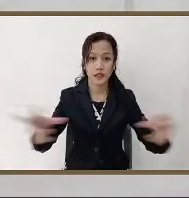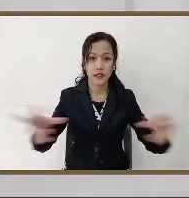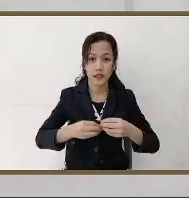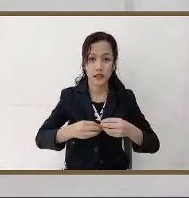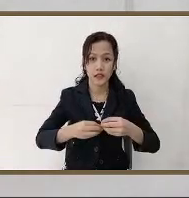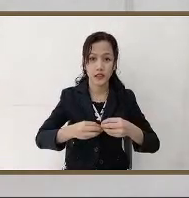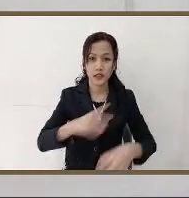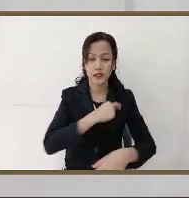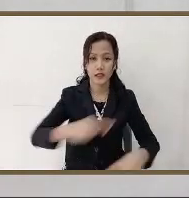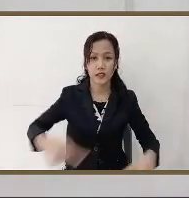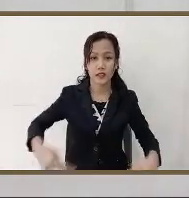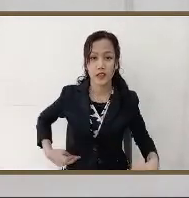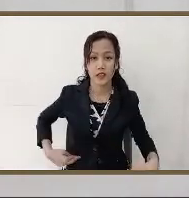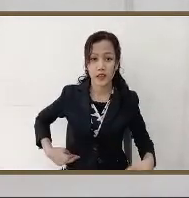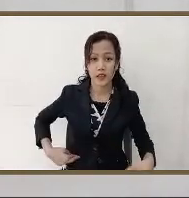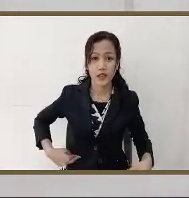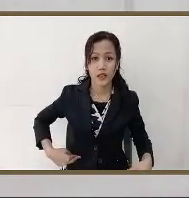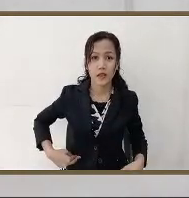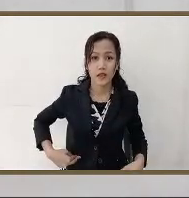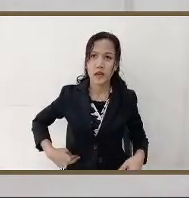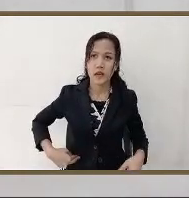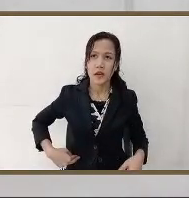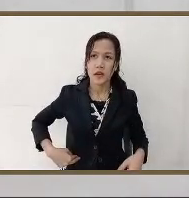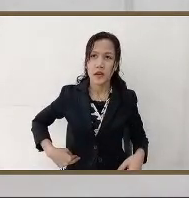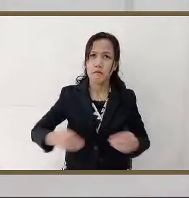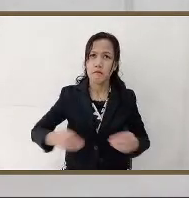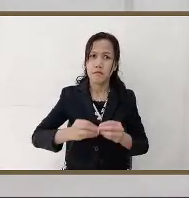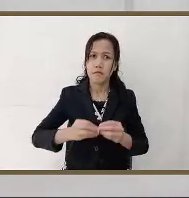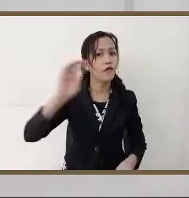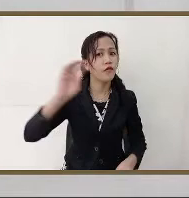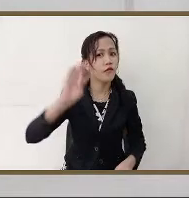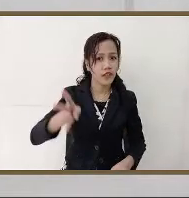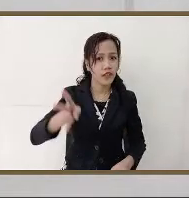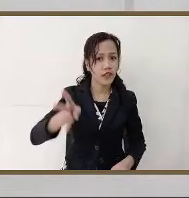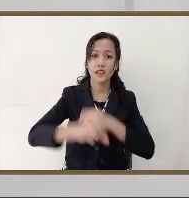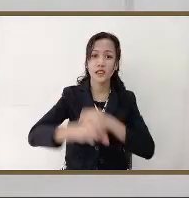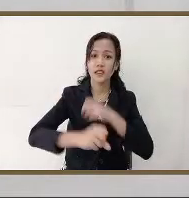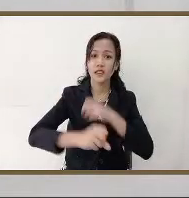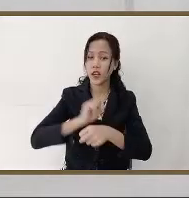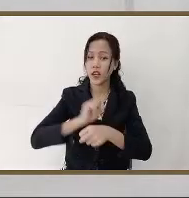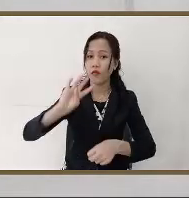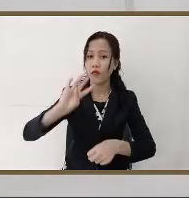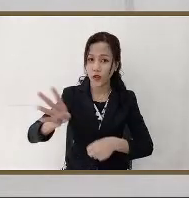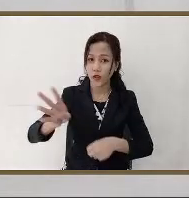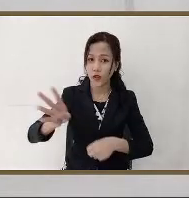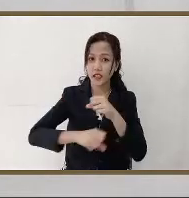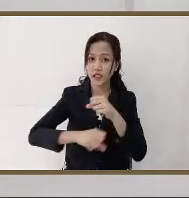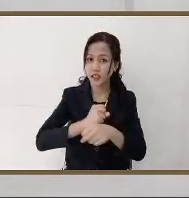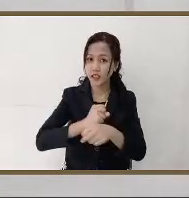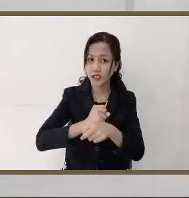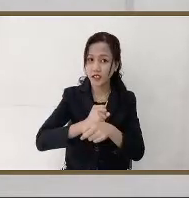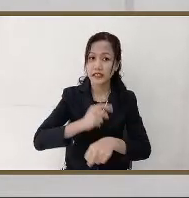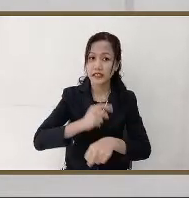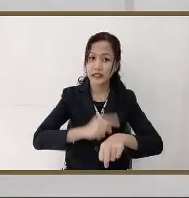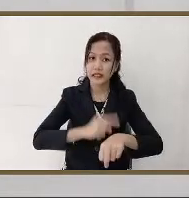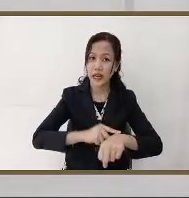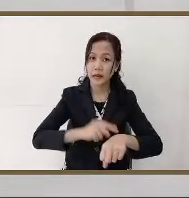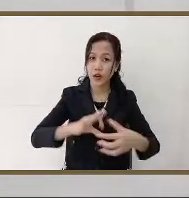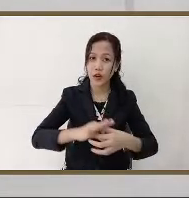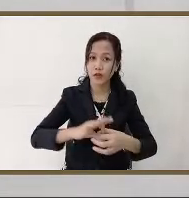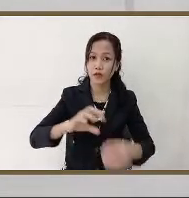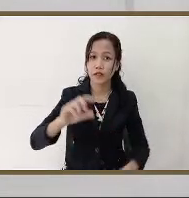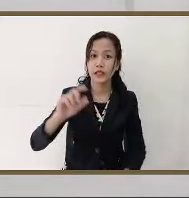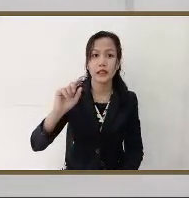nag-span for 40 years. 40 years. Again, inuulit ko, during 1010 BC, okay,